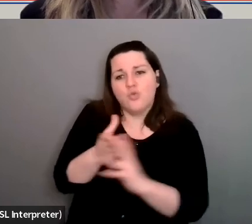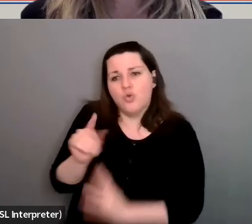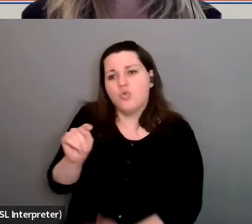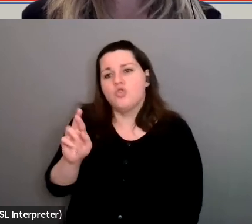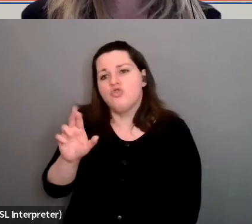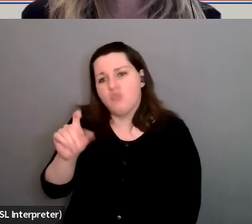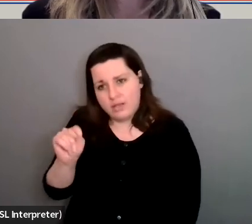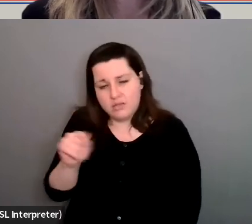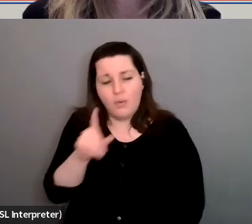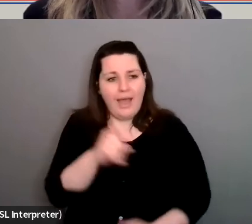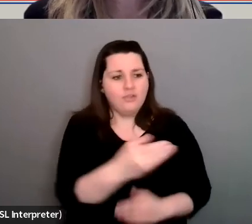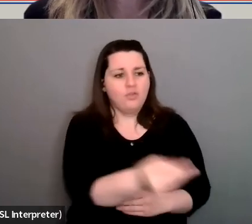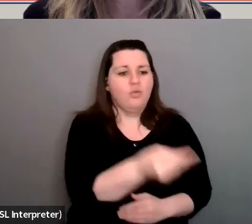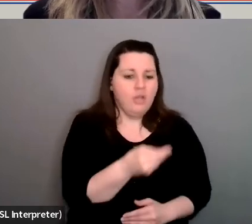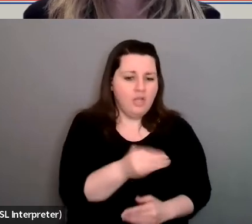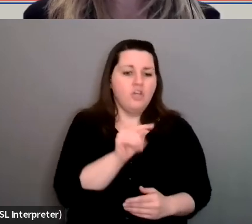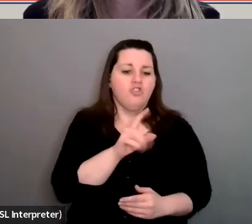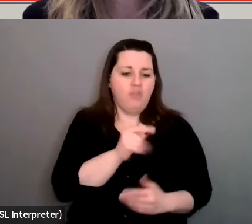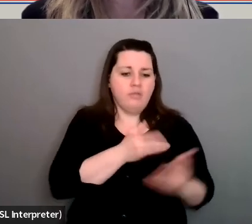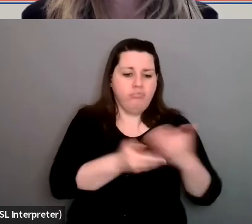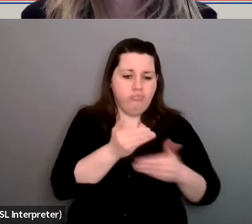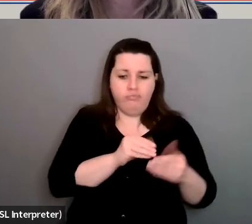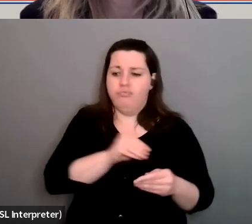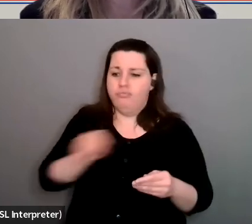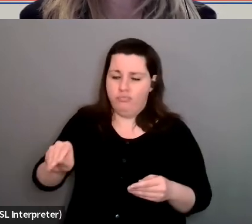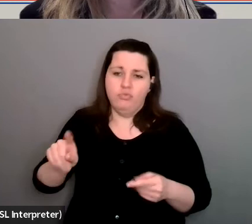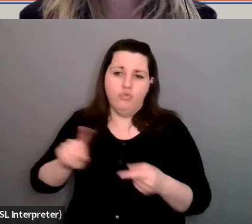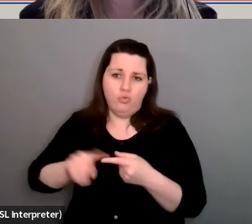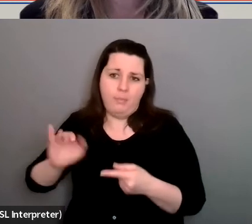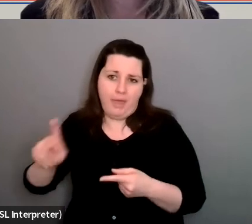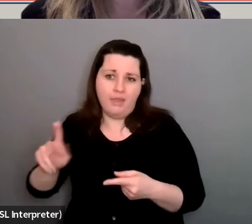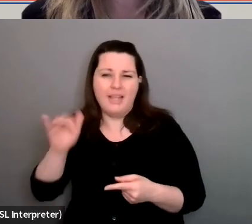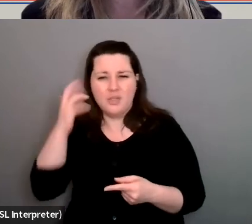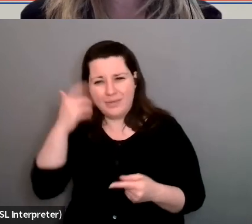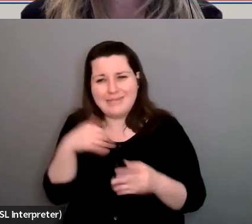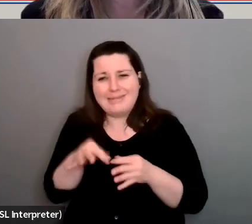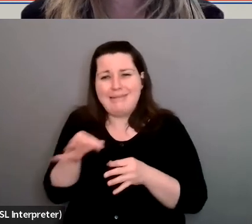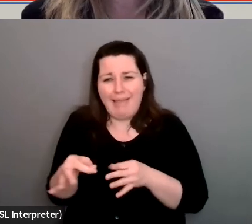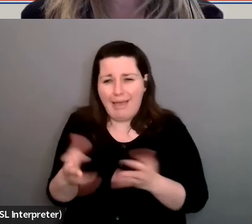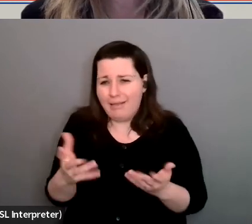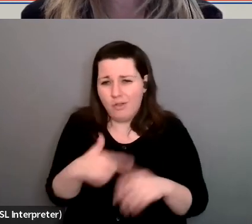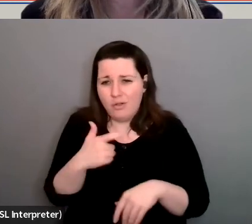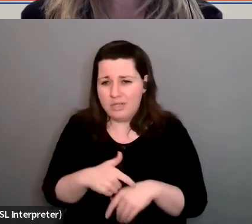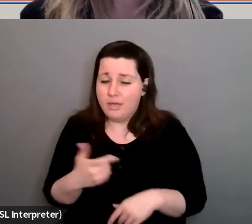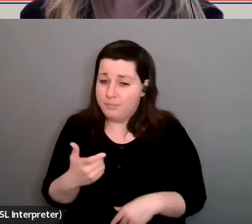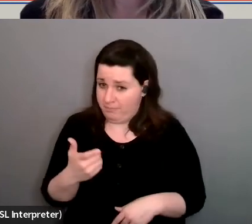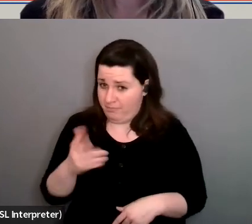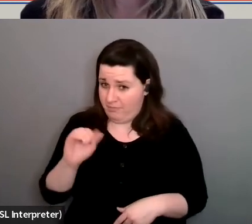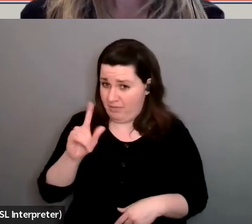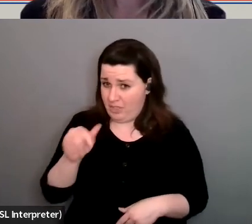has to pass through the trust. I would guess that's why there's a little bit of a delay. I don't know, Alicia, if you have anything